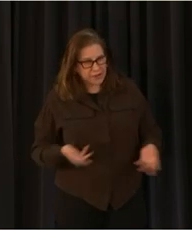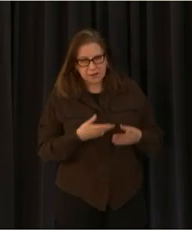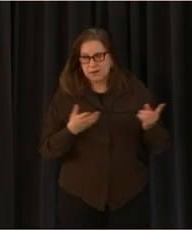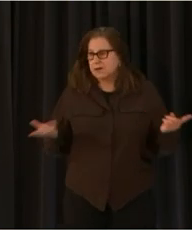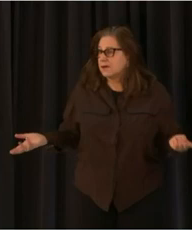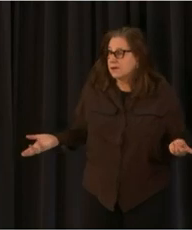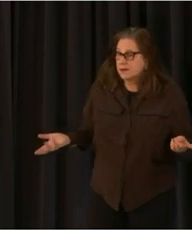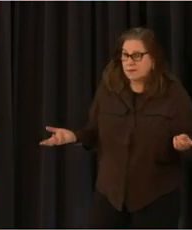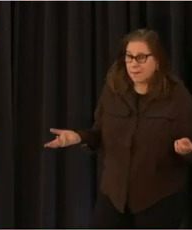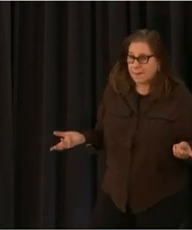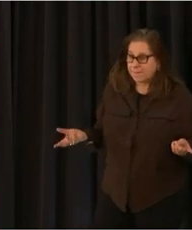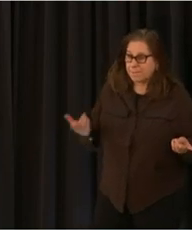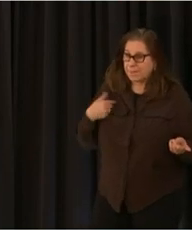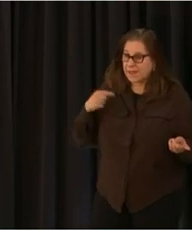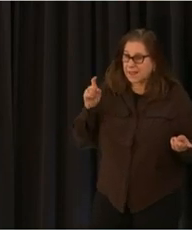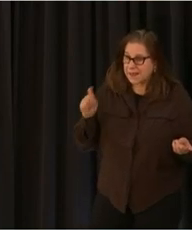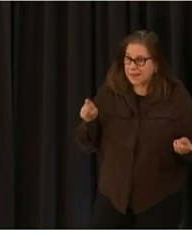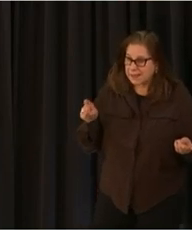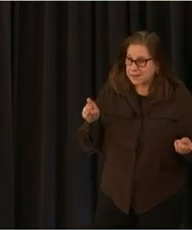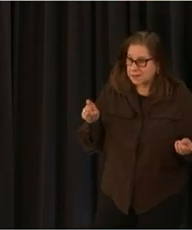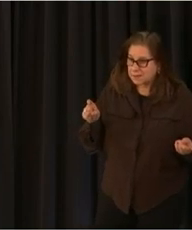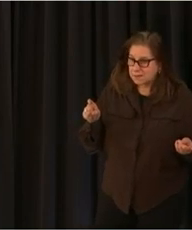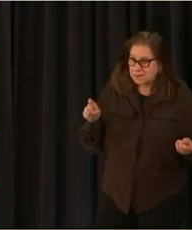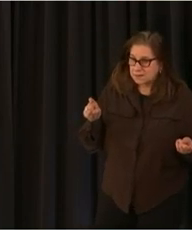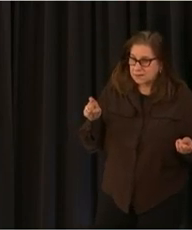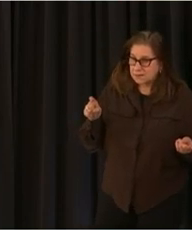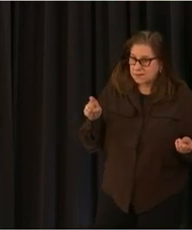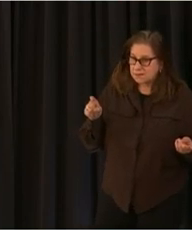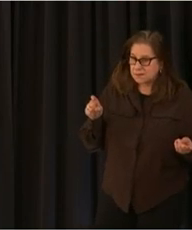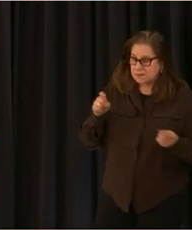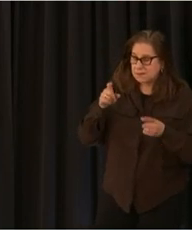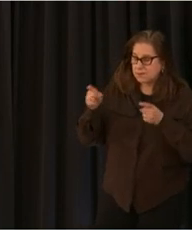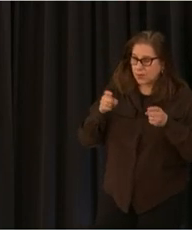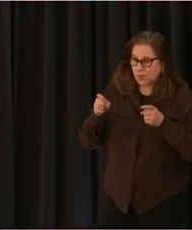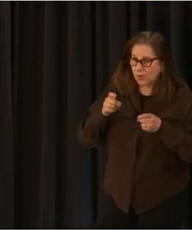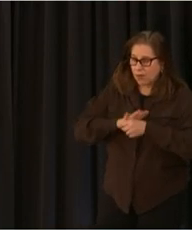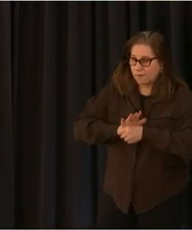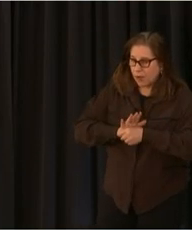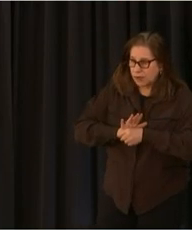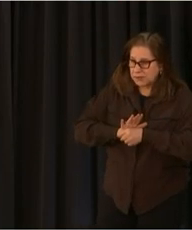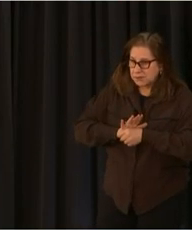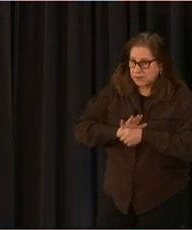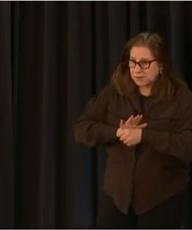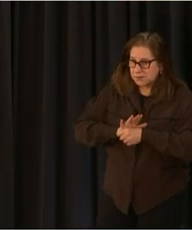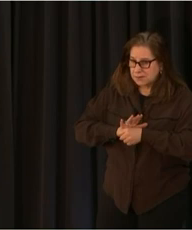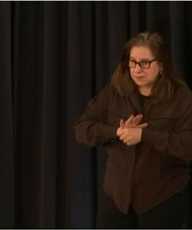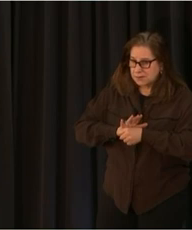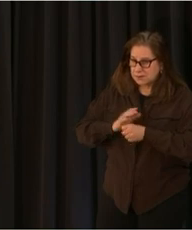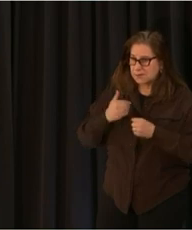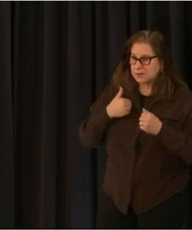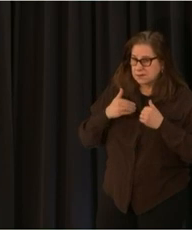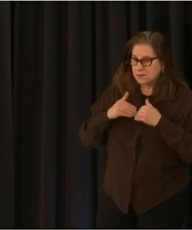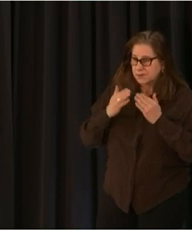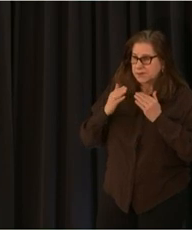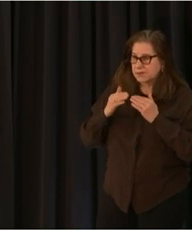And we need to get beyond this virus so that all of those things can be enlivened